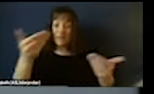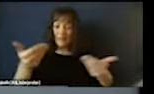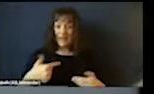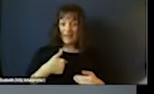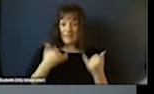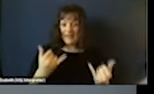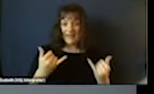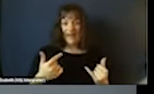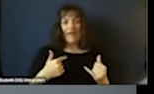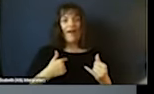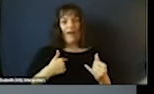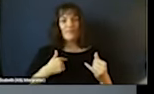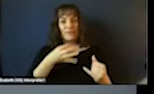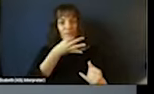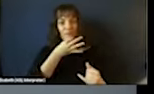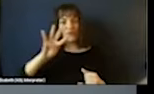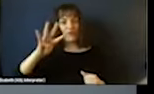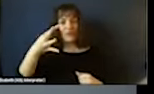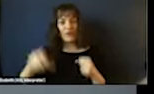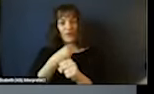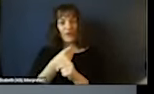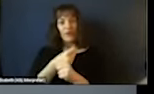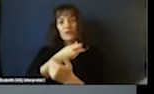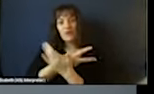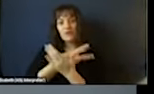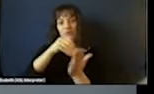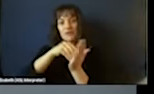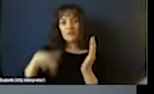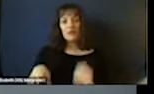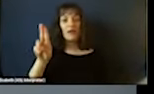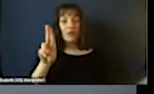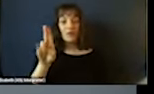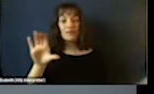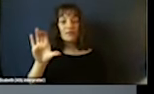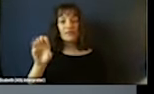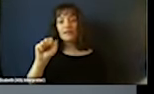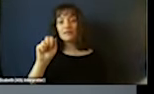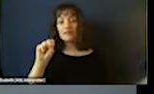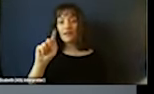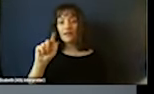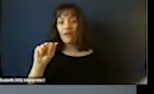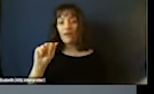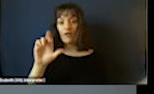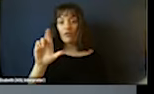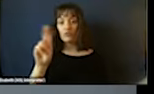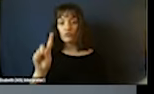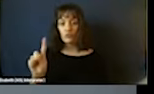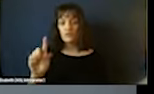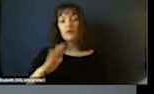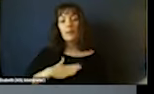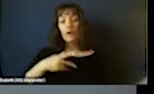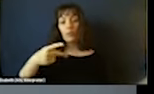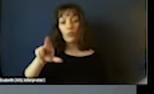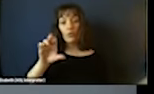the Astronomy and Astrophysics department at UC Santa Cruz. My pronouns are she, her. I am wearing a